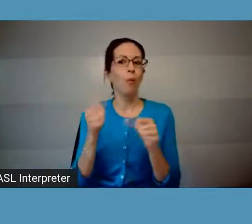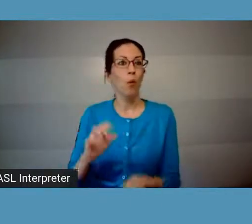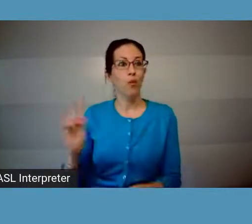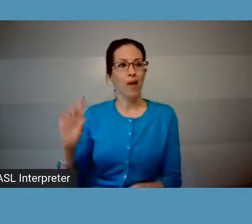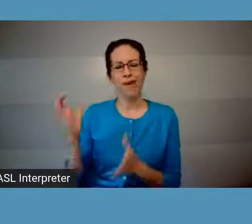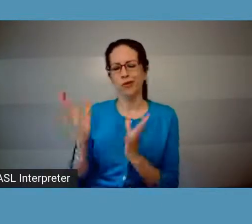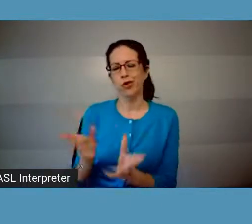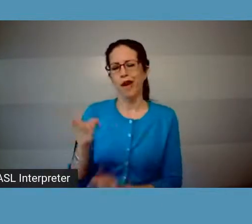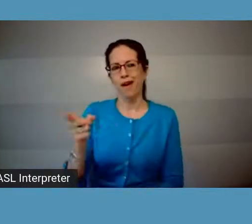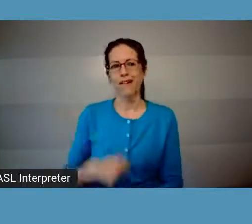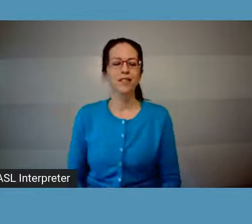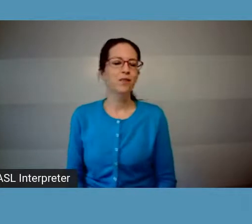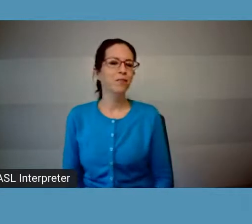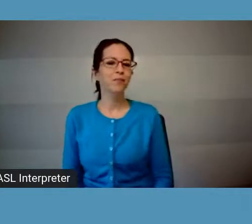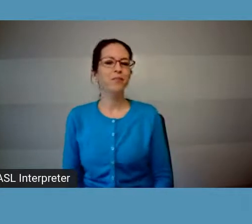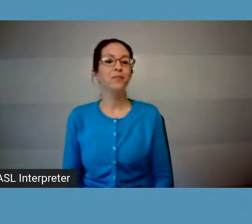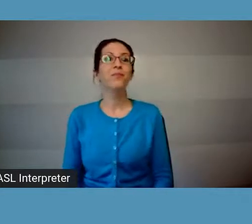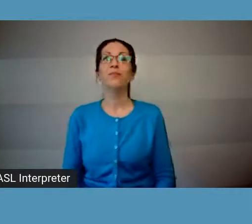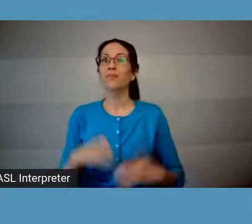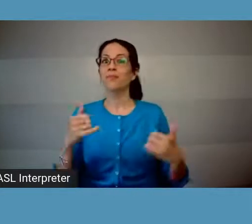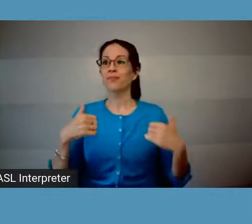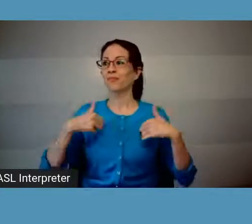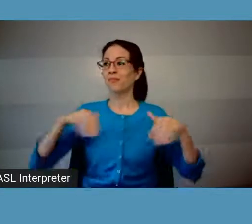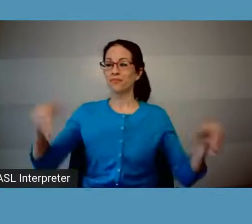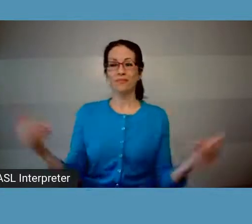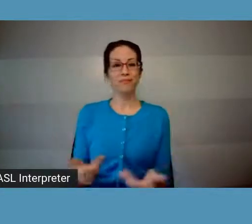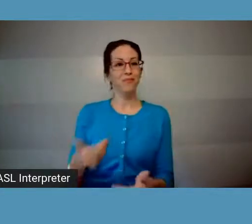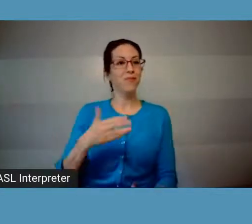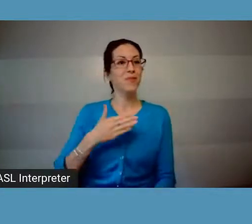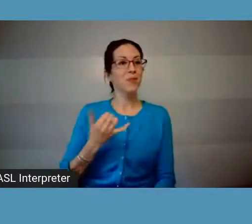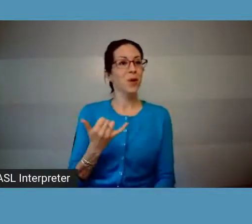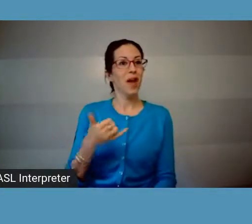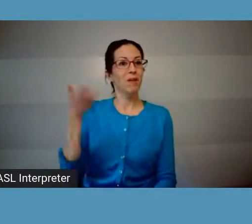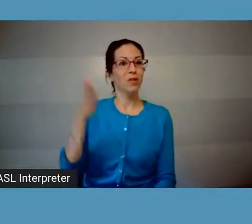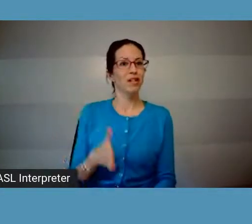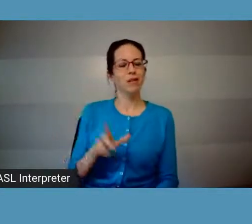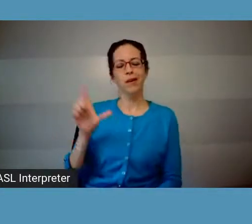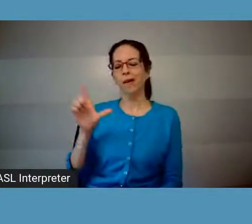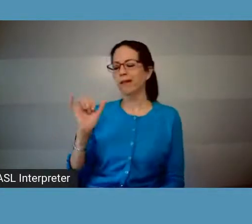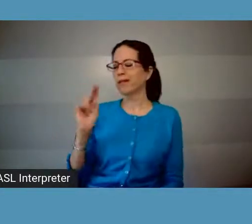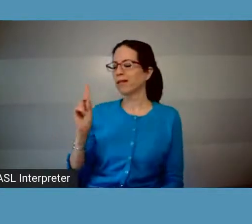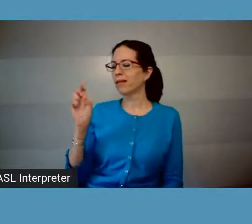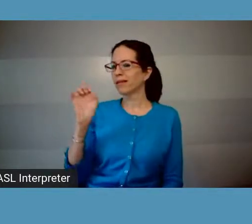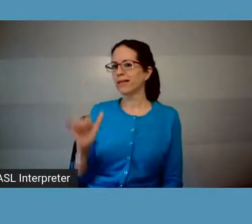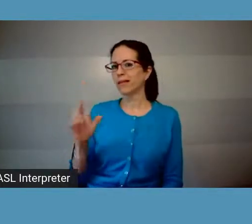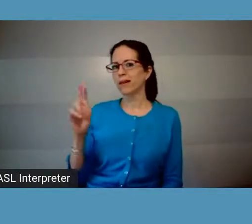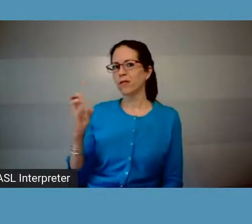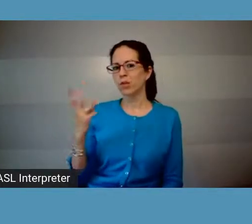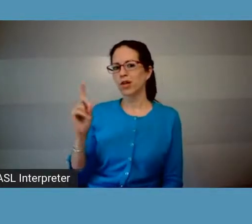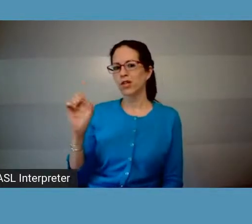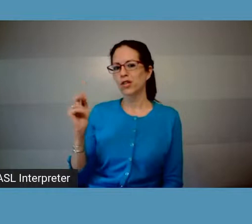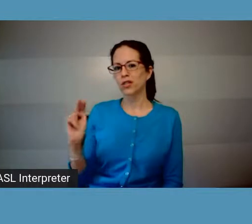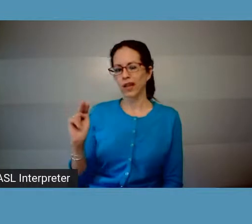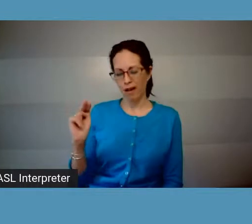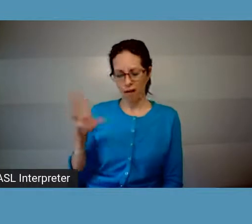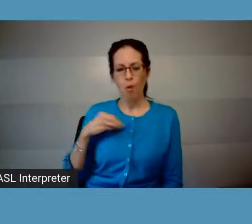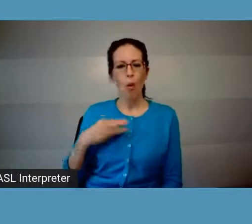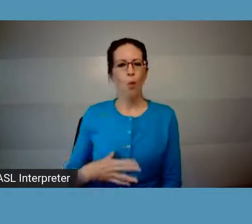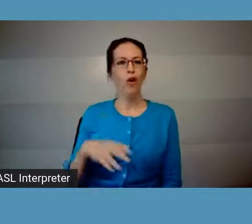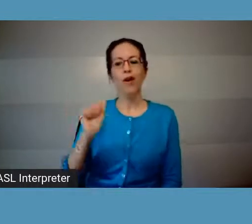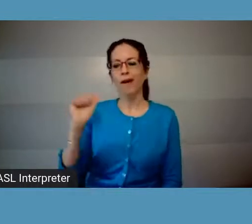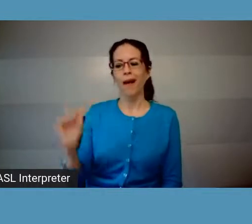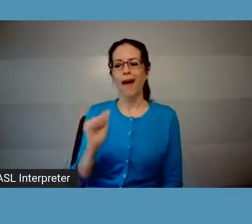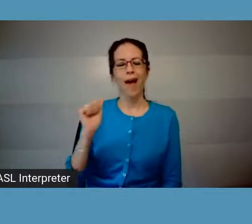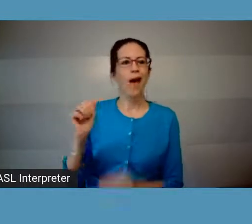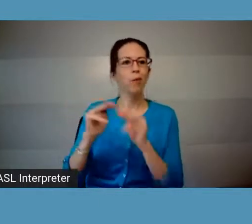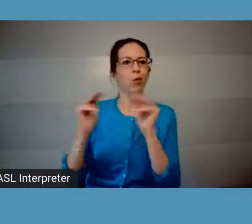And now it is my pleasure to introduce today's presenter, Lindsey Richardson, owner at Museum Person. Lindsey has more